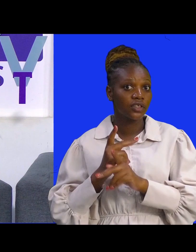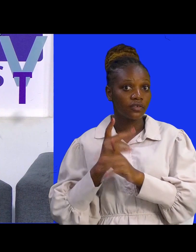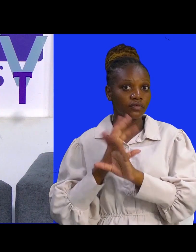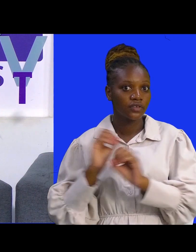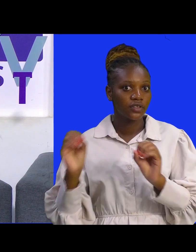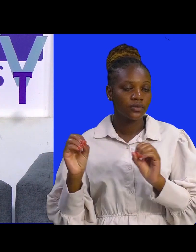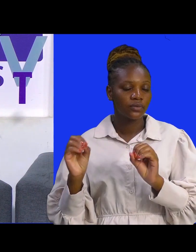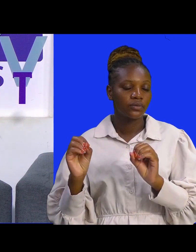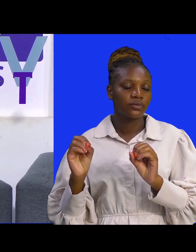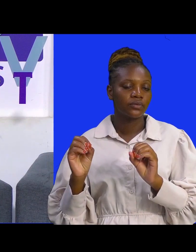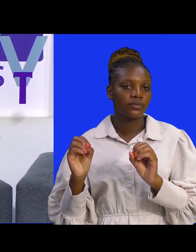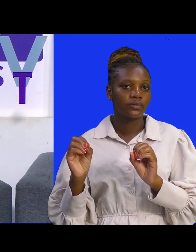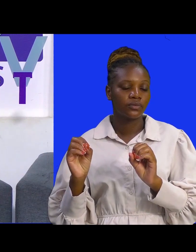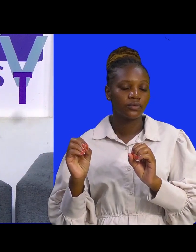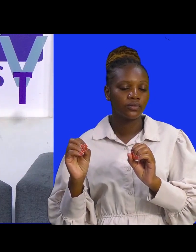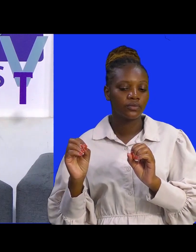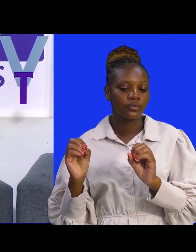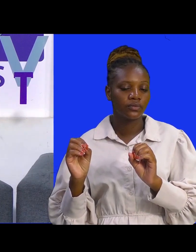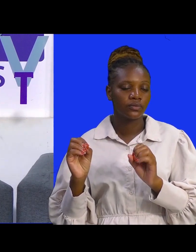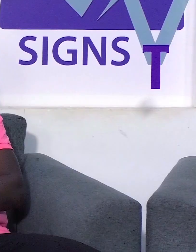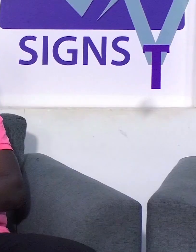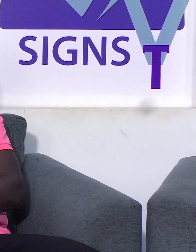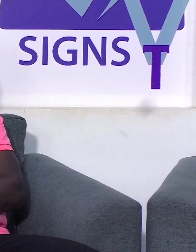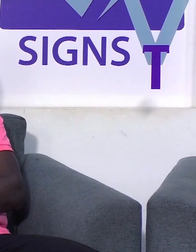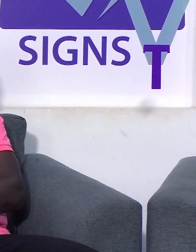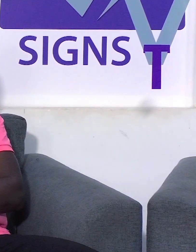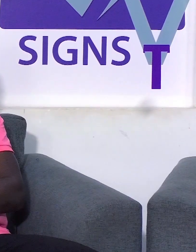if we're not careful, the health in the industry might be at crisis.